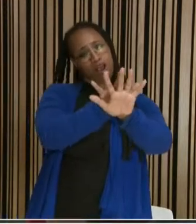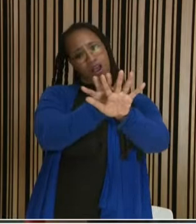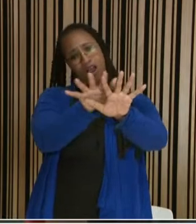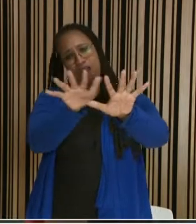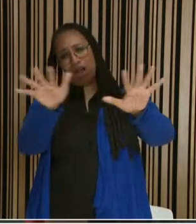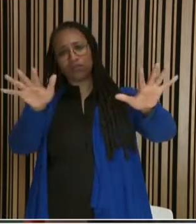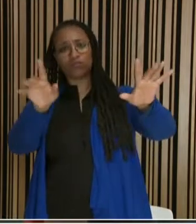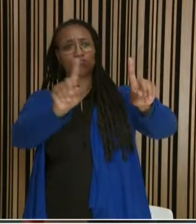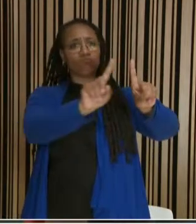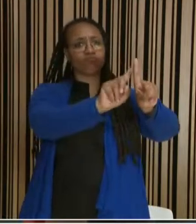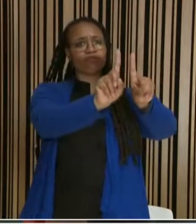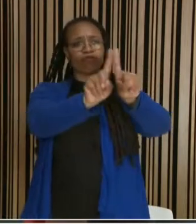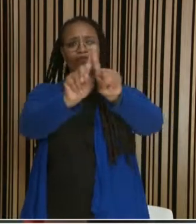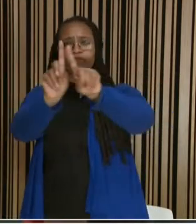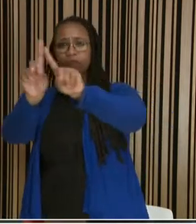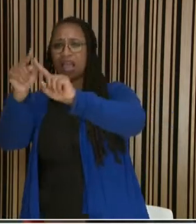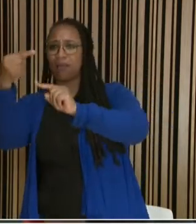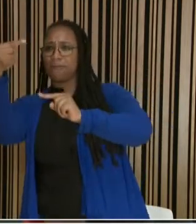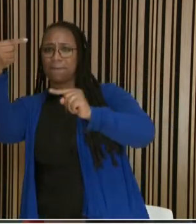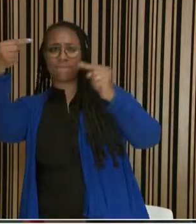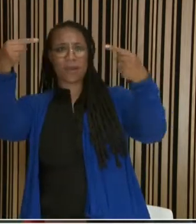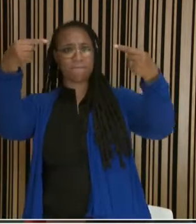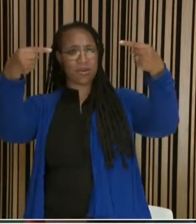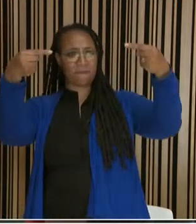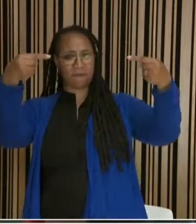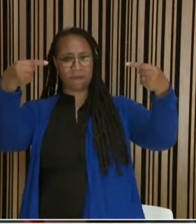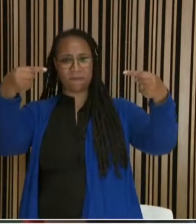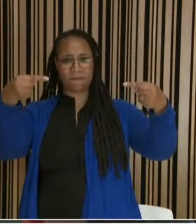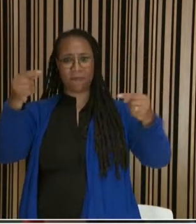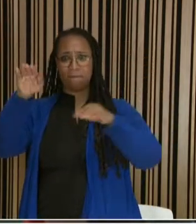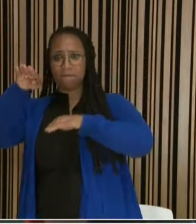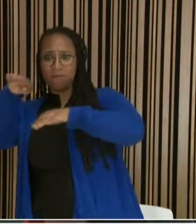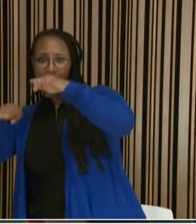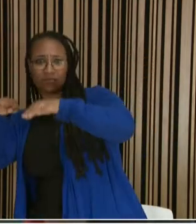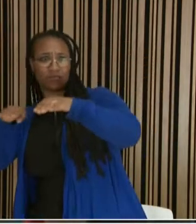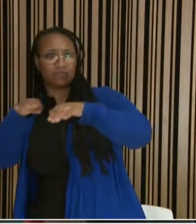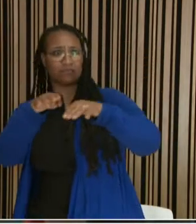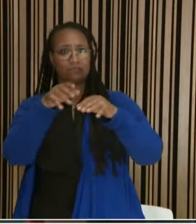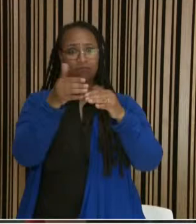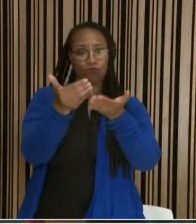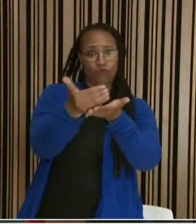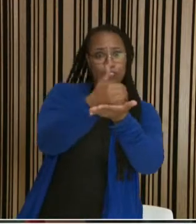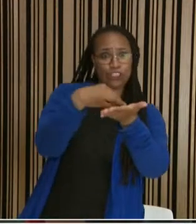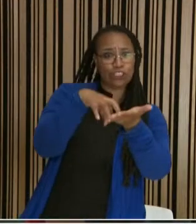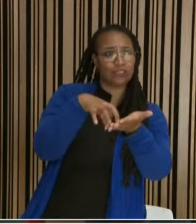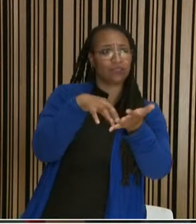to cut deep into the programs and services that everyone cares about.